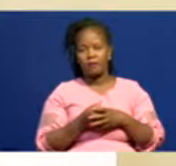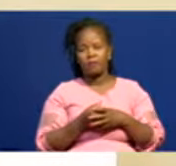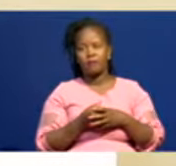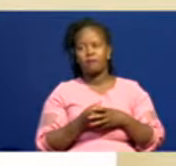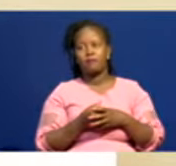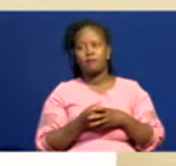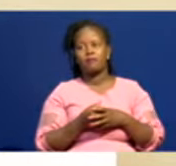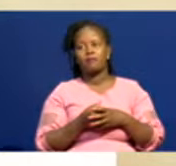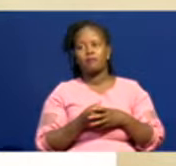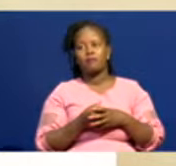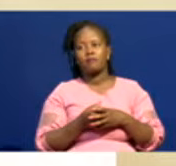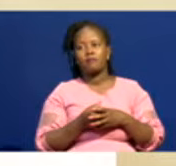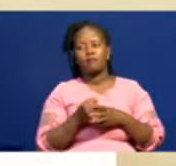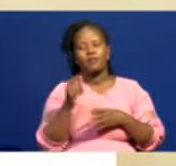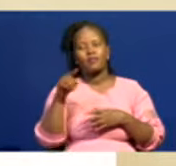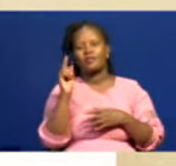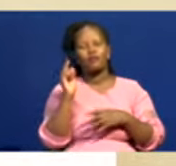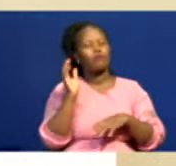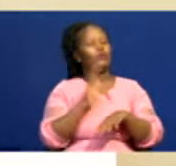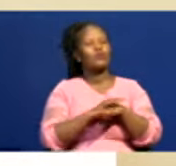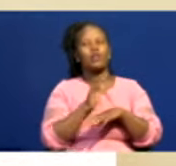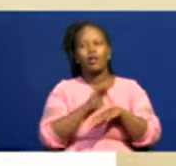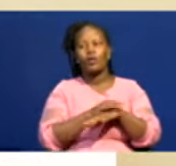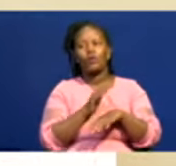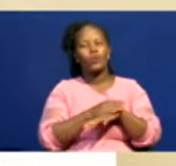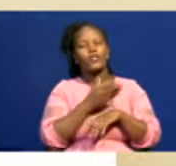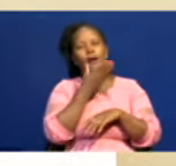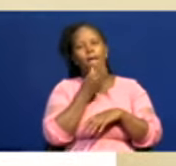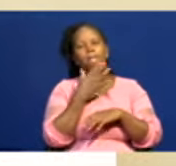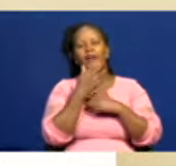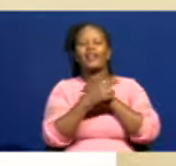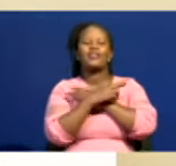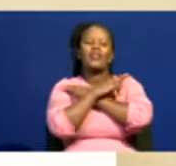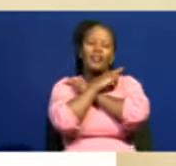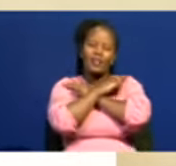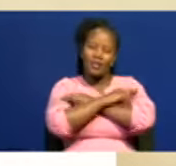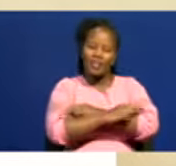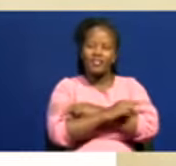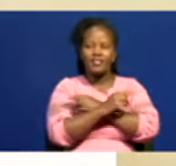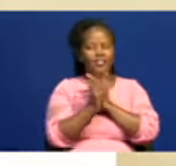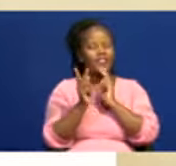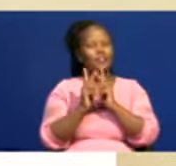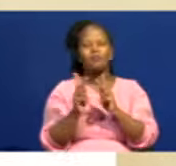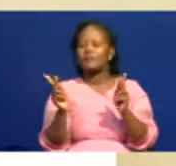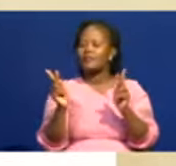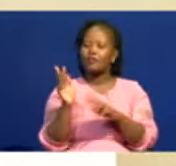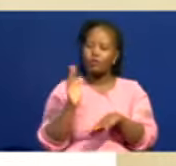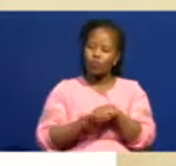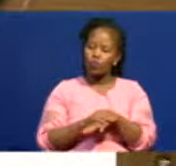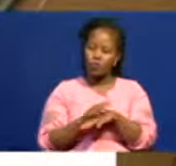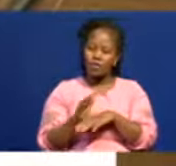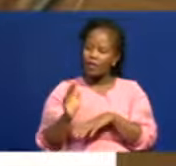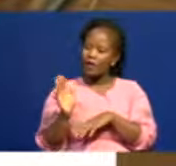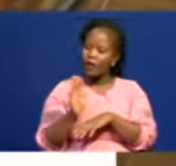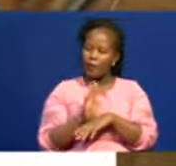Very humble, he was a very good man. Rest in peace, Kibwana. We will miss you till we meet again.